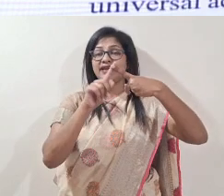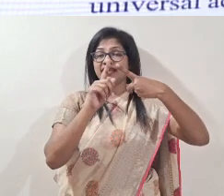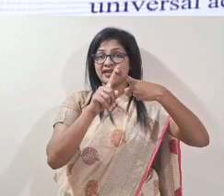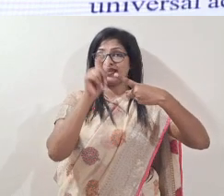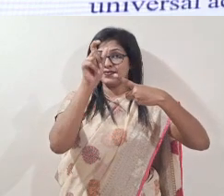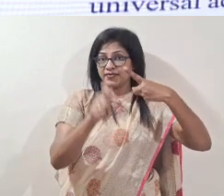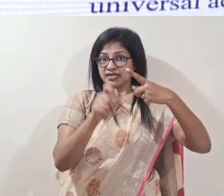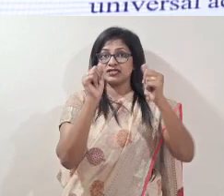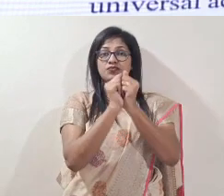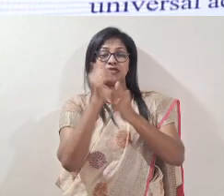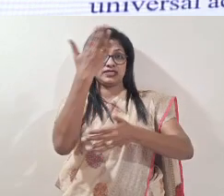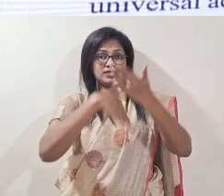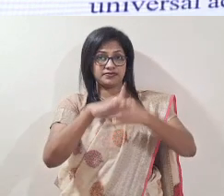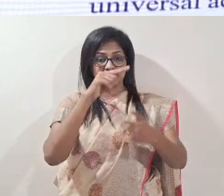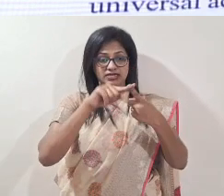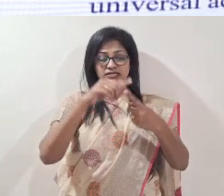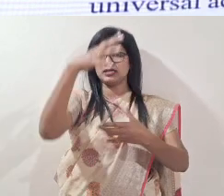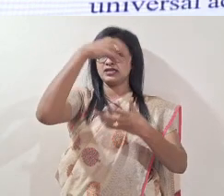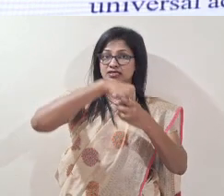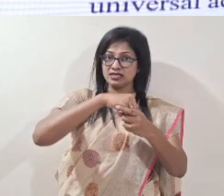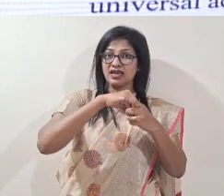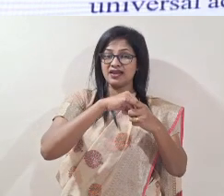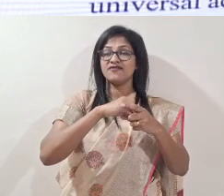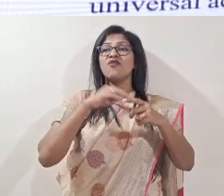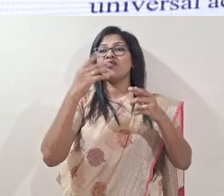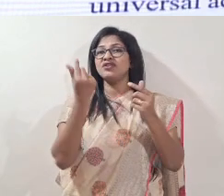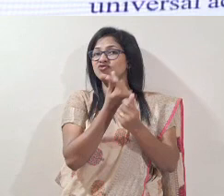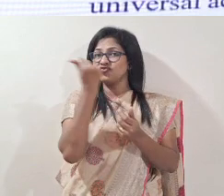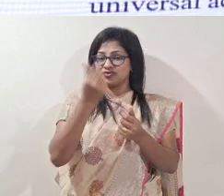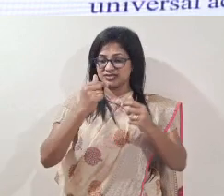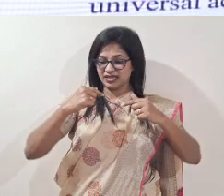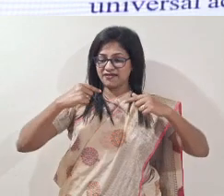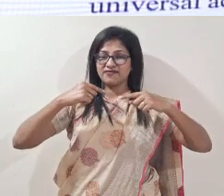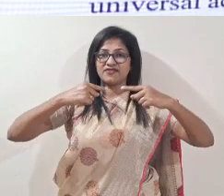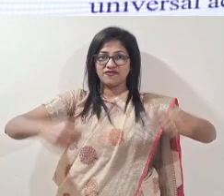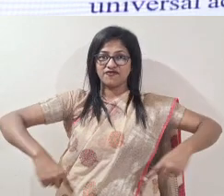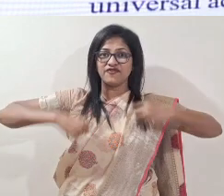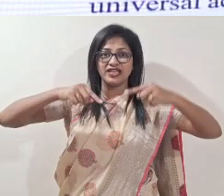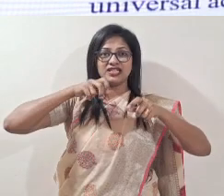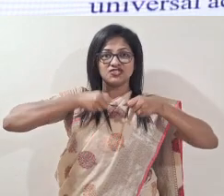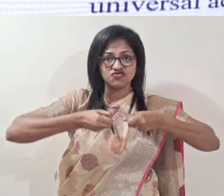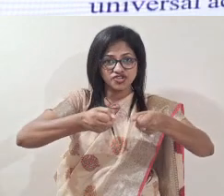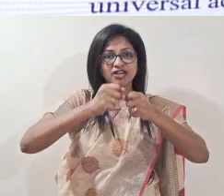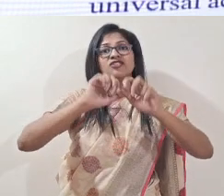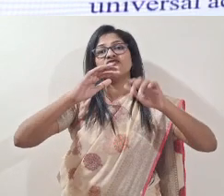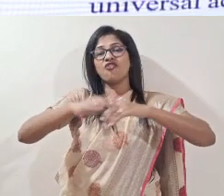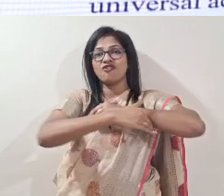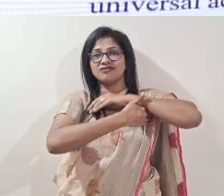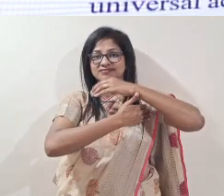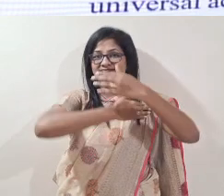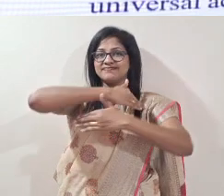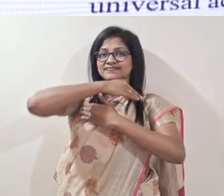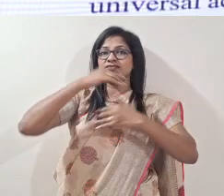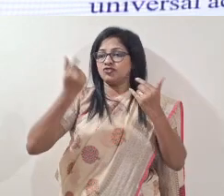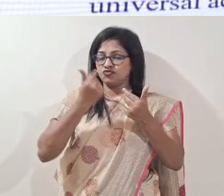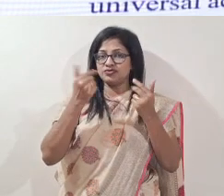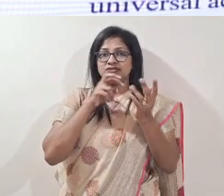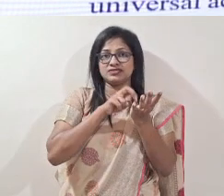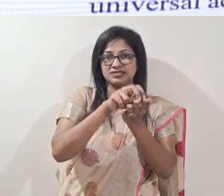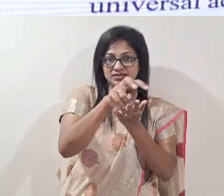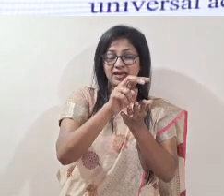incorporates the persons with disabilities, those who are using clutches or wheelchairs, and then to create